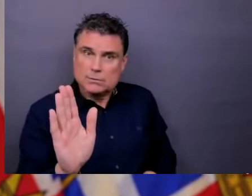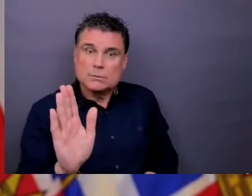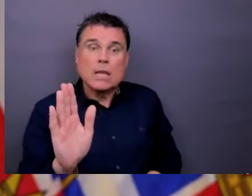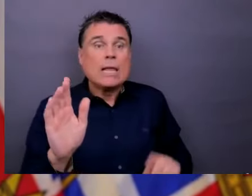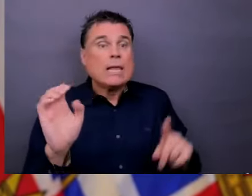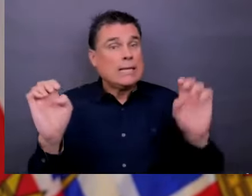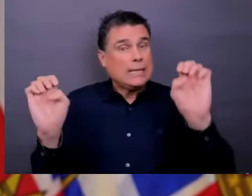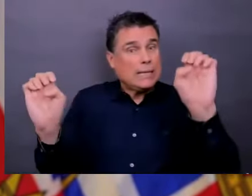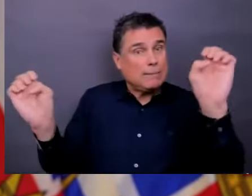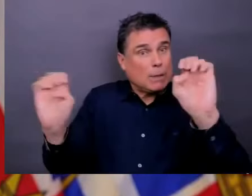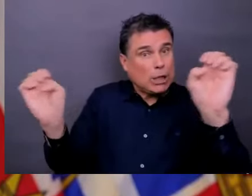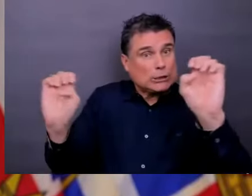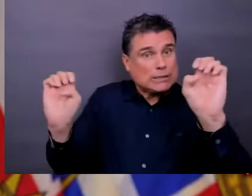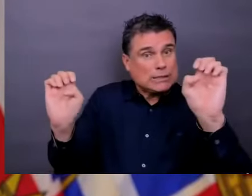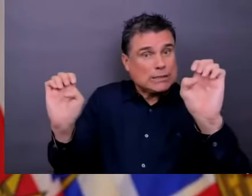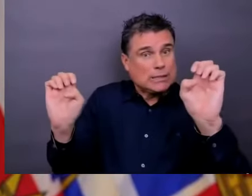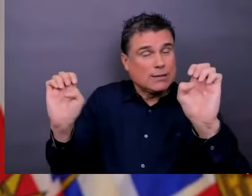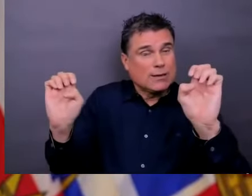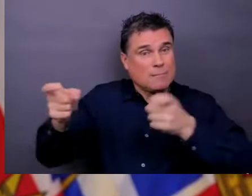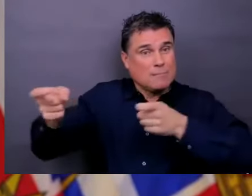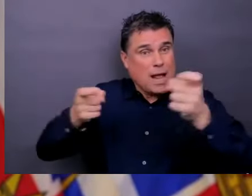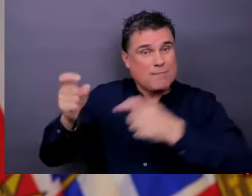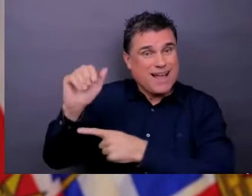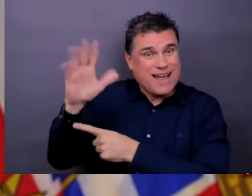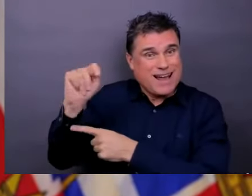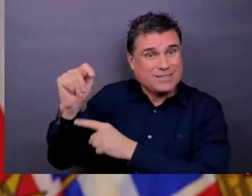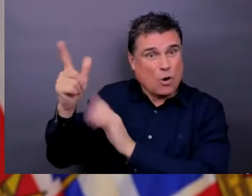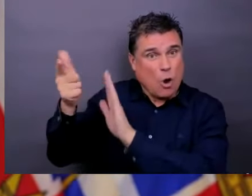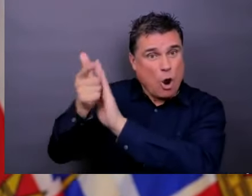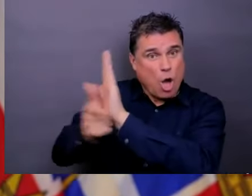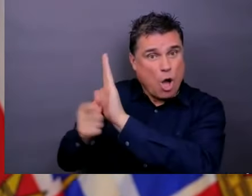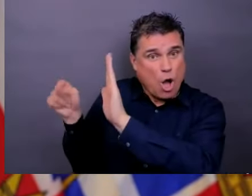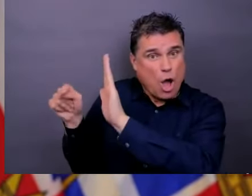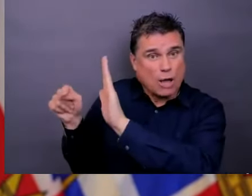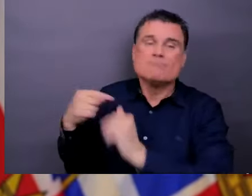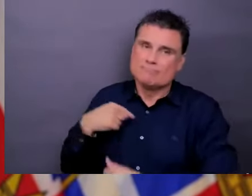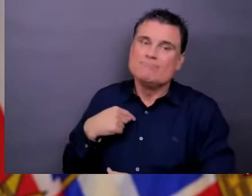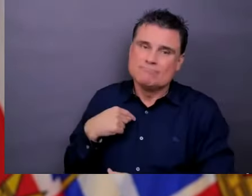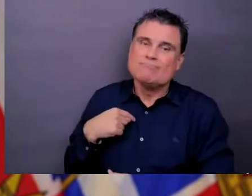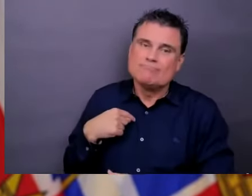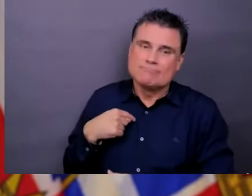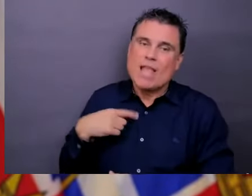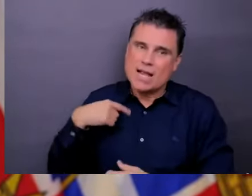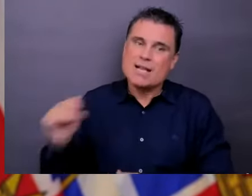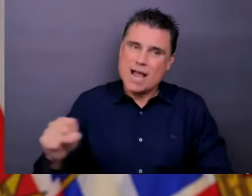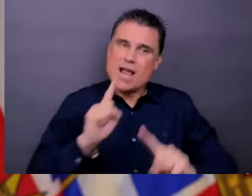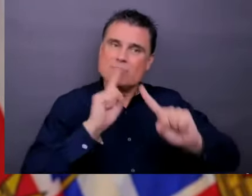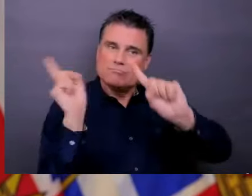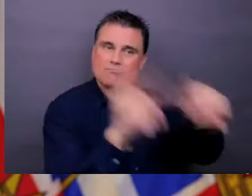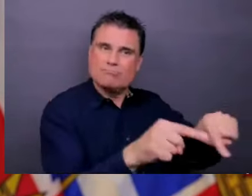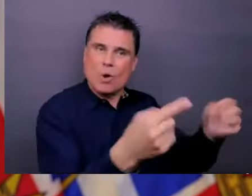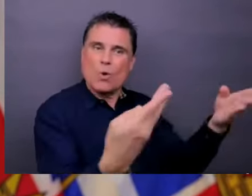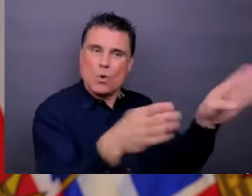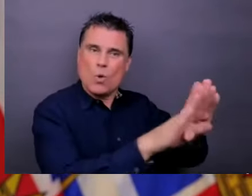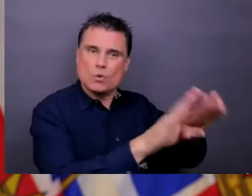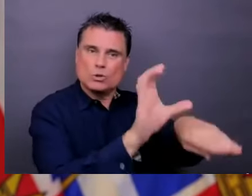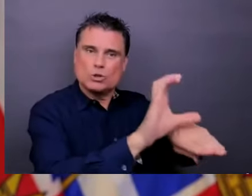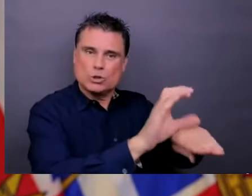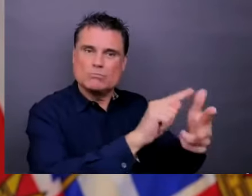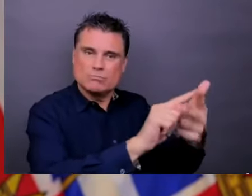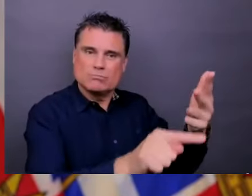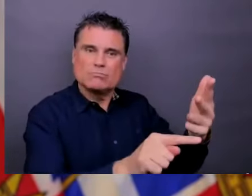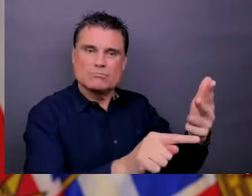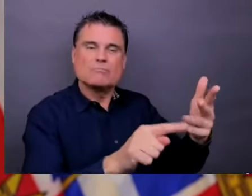Act part of the order. So these are all things that the legal folk are working out. But I do think it's important.